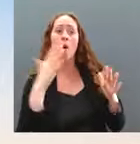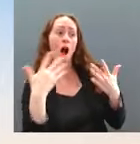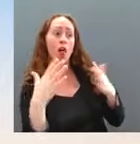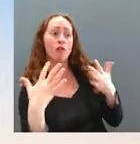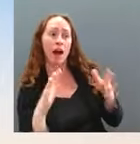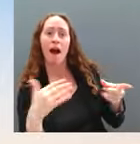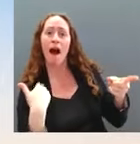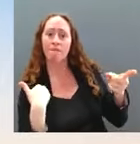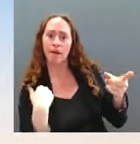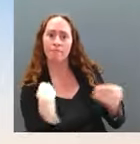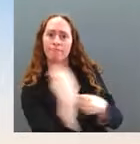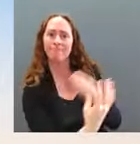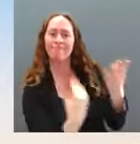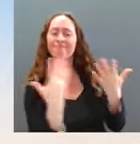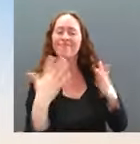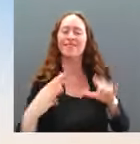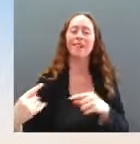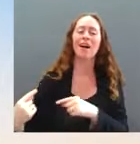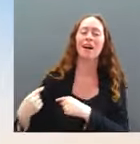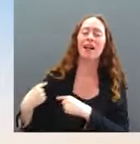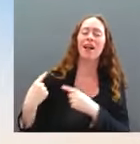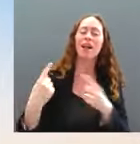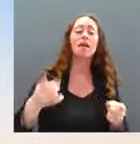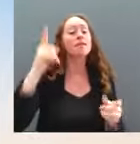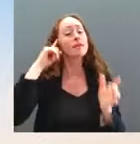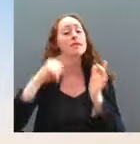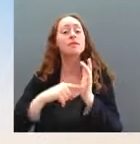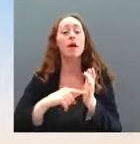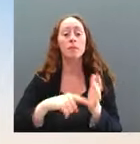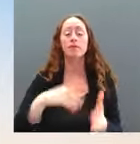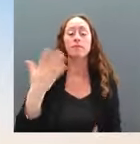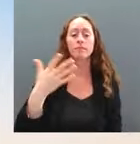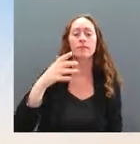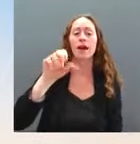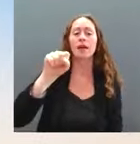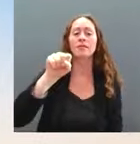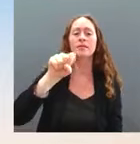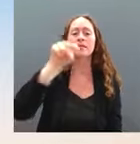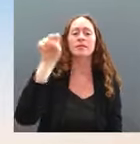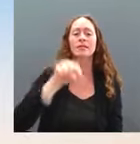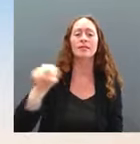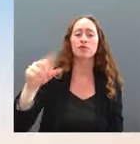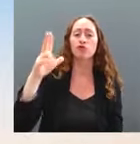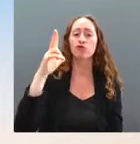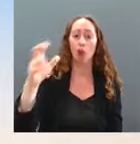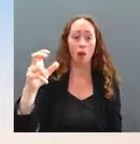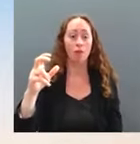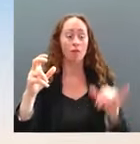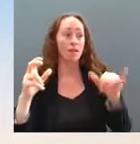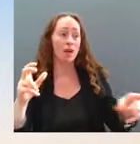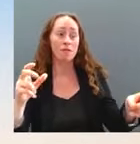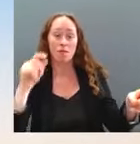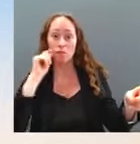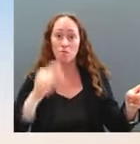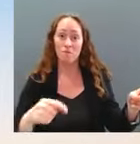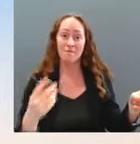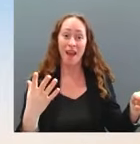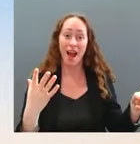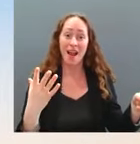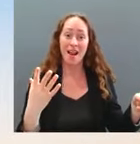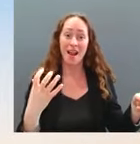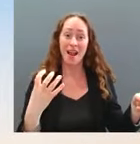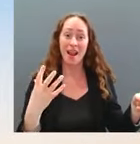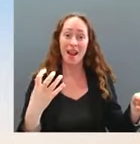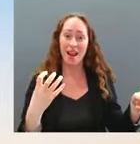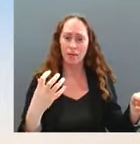them, of course, where they have requested. We continue to work with allies and partners on what systems and